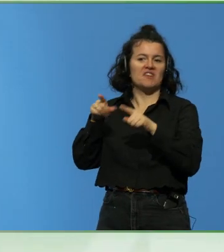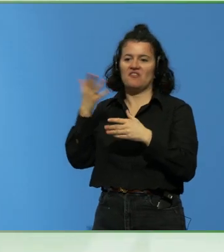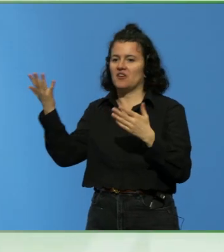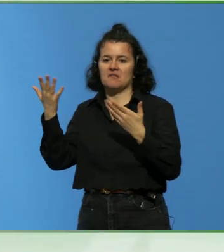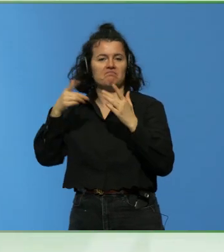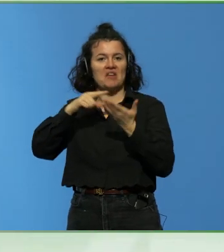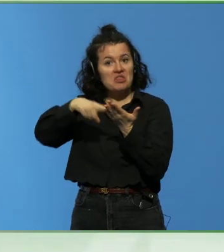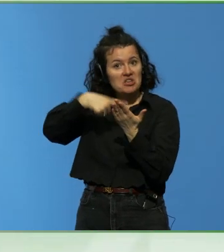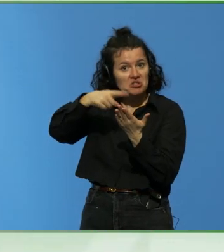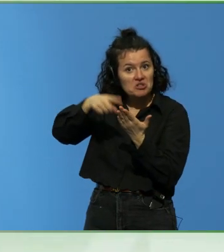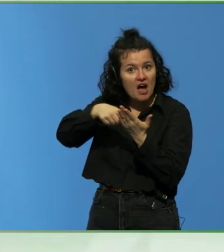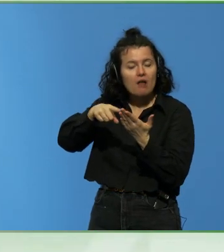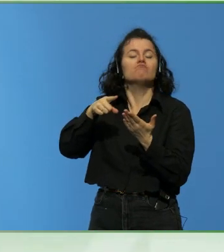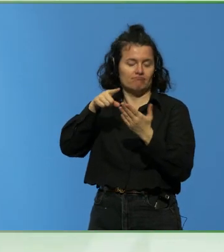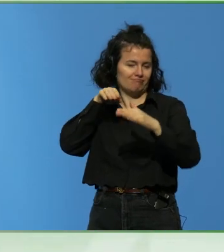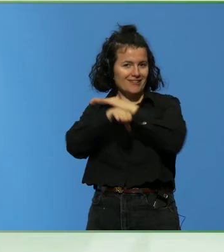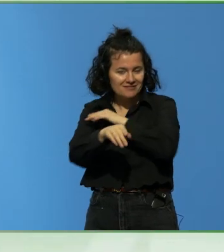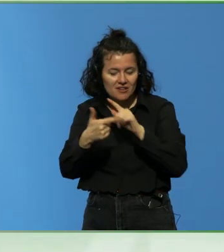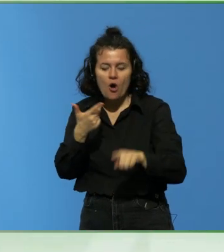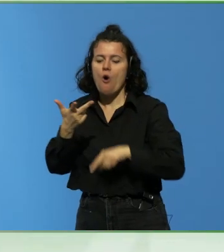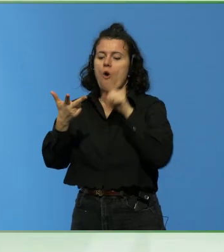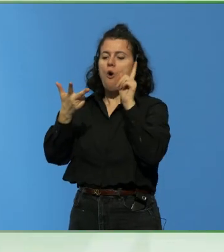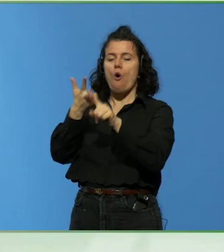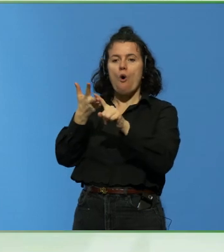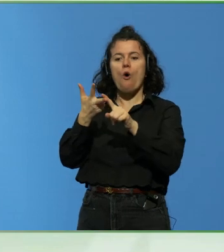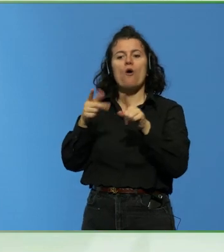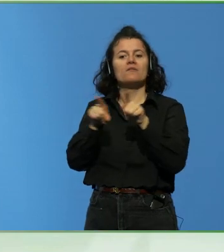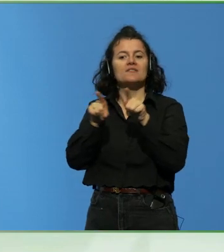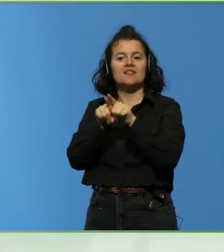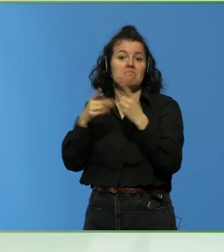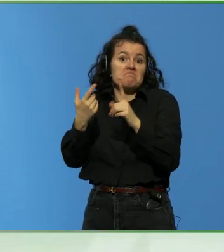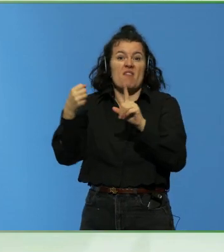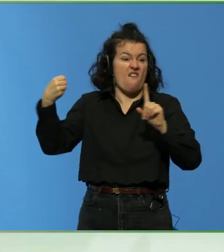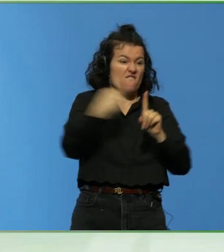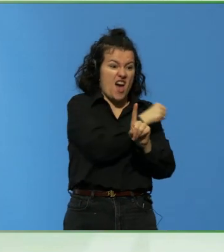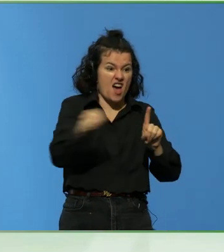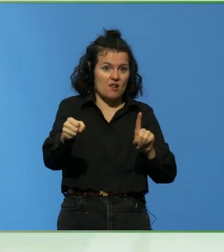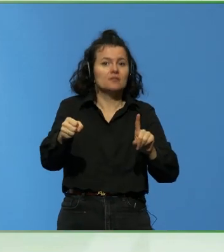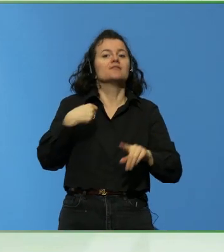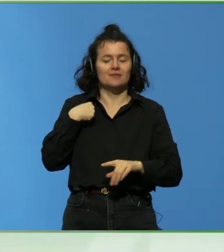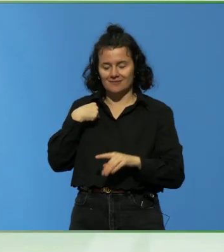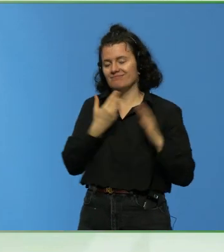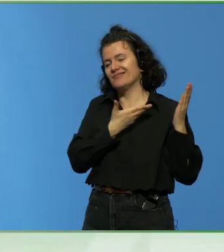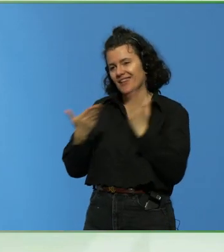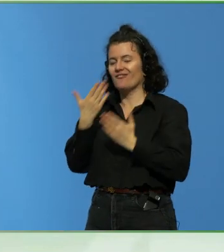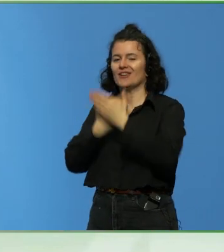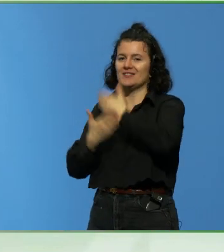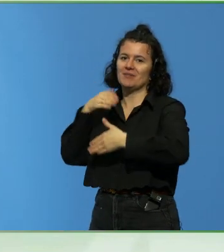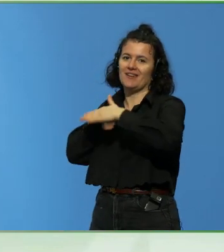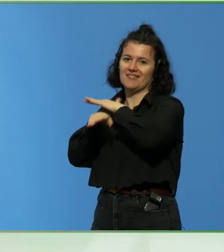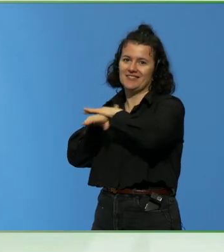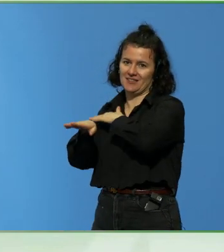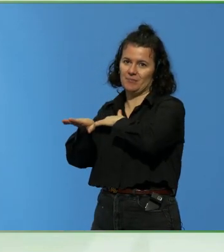and access to support services. Because in moments of crisis, inclusive design can really be the